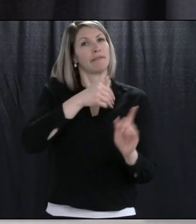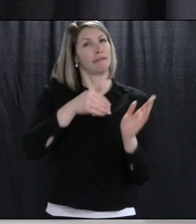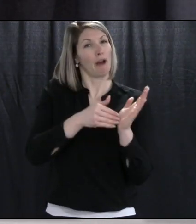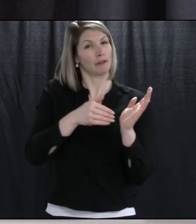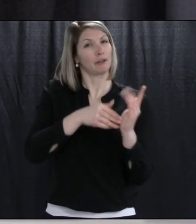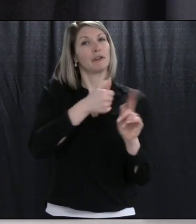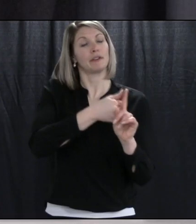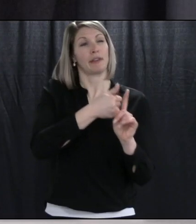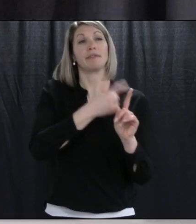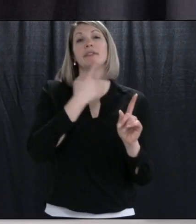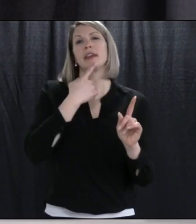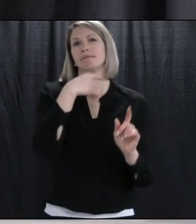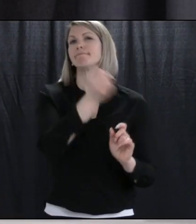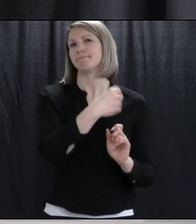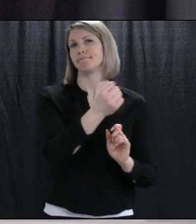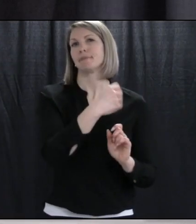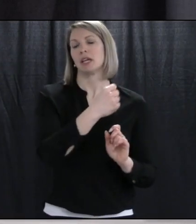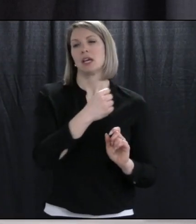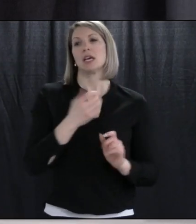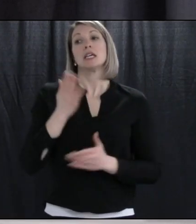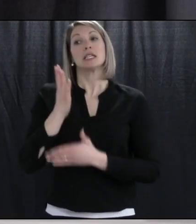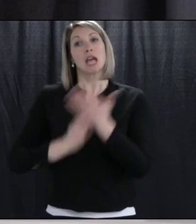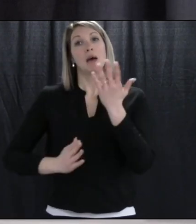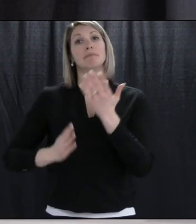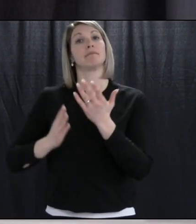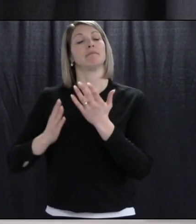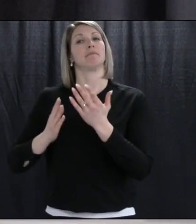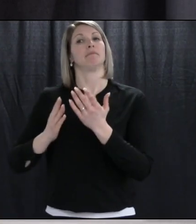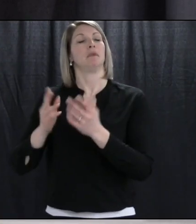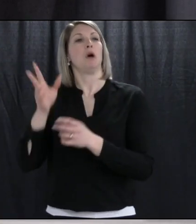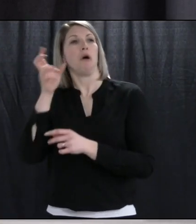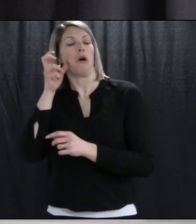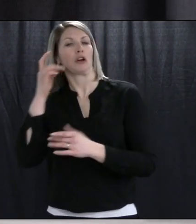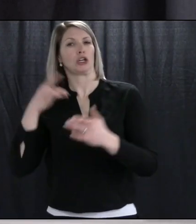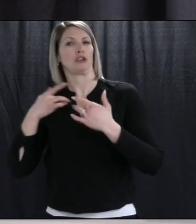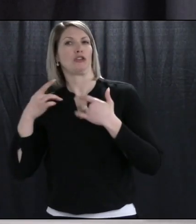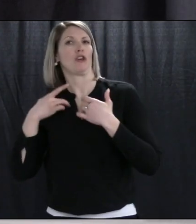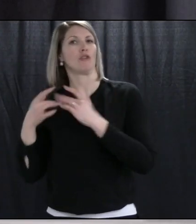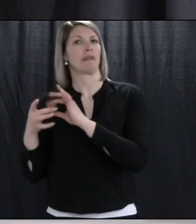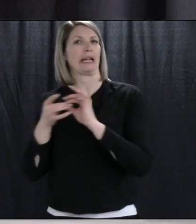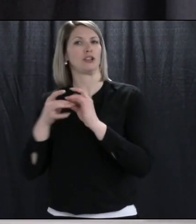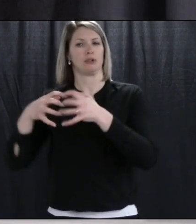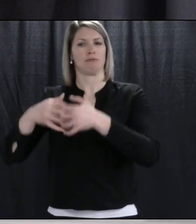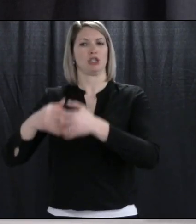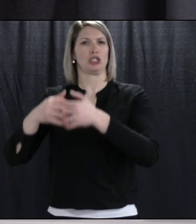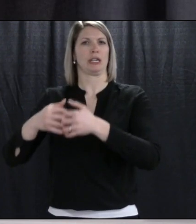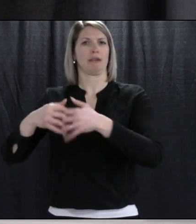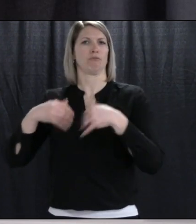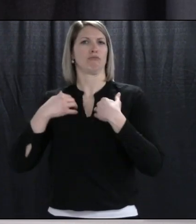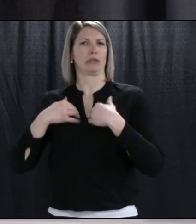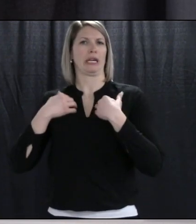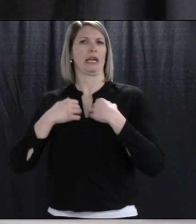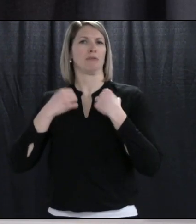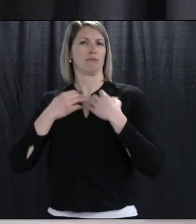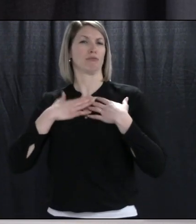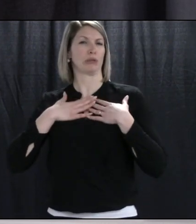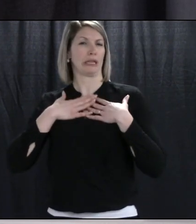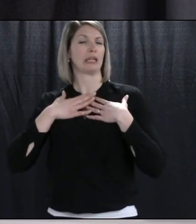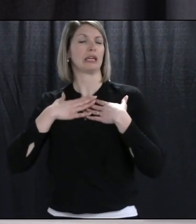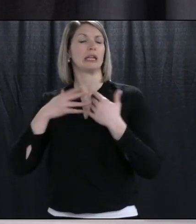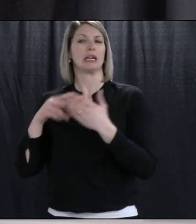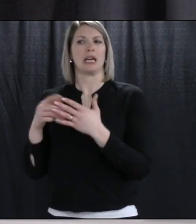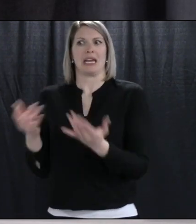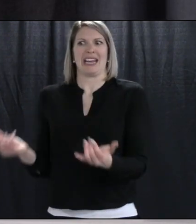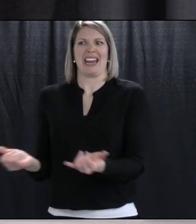about ventilators. We actually have a better ratio of ICU beds in this province than, for example, the state of New